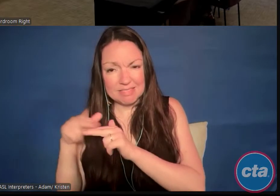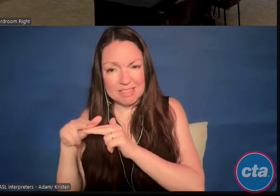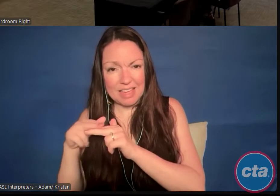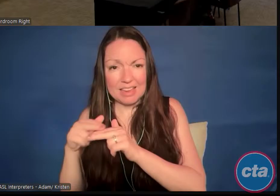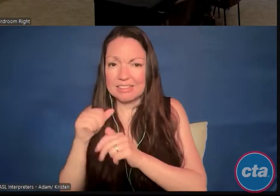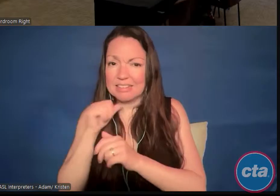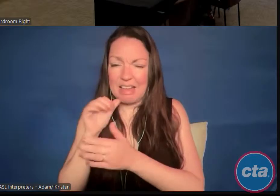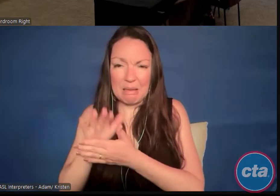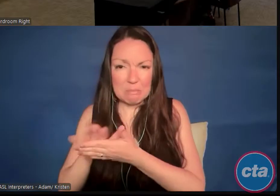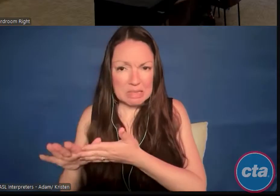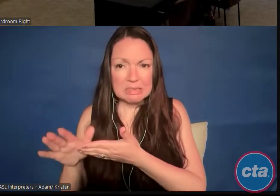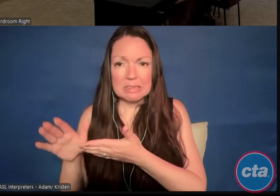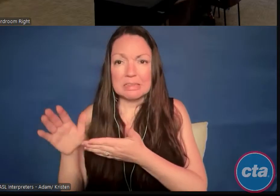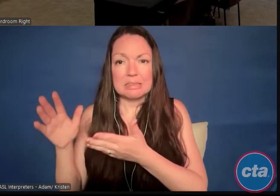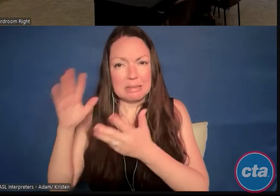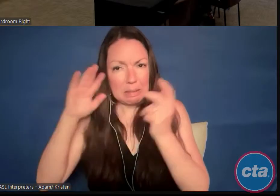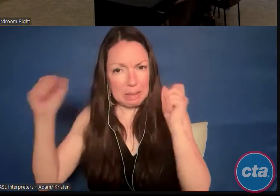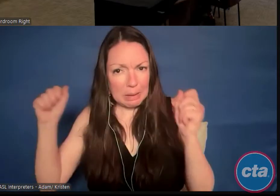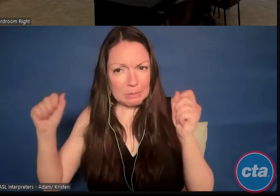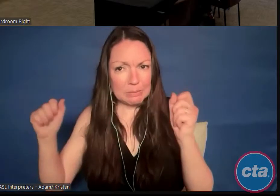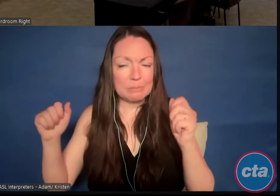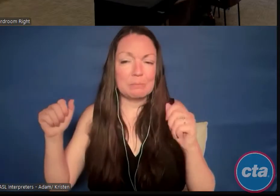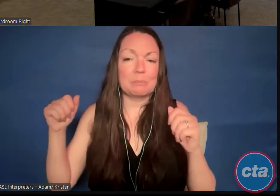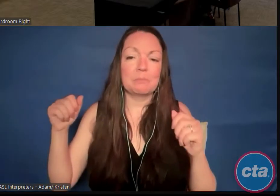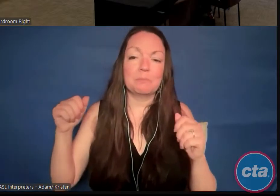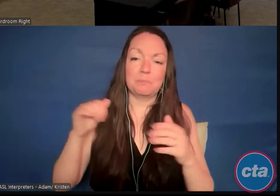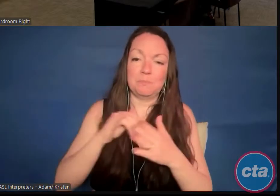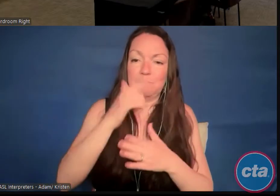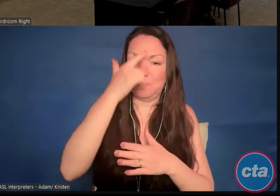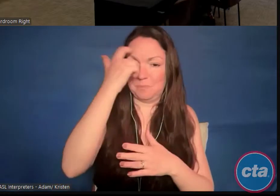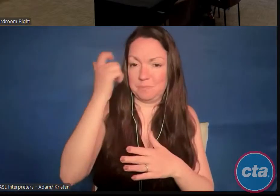place to live in, right? And that's because it is,